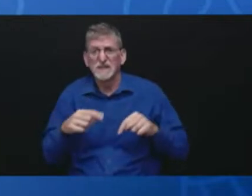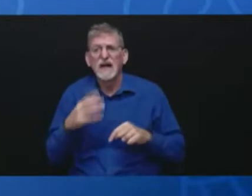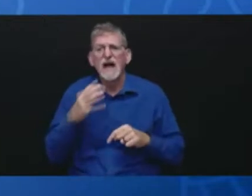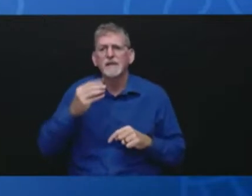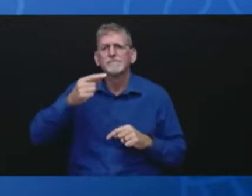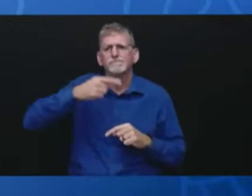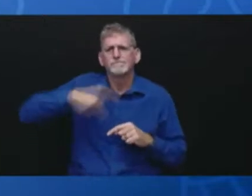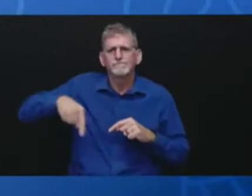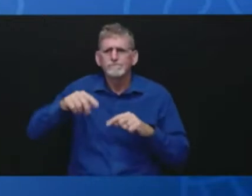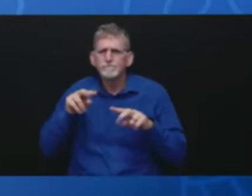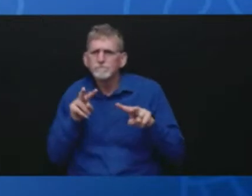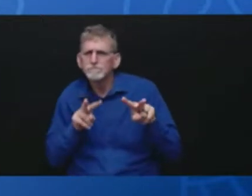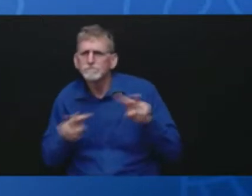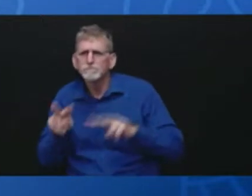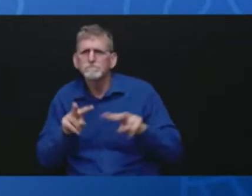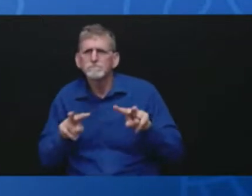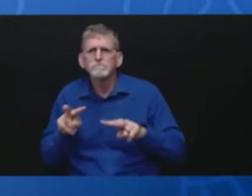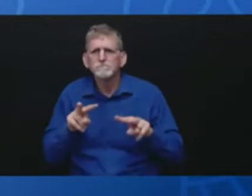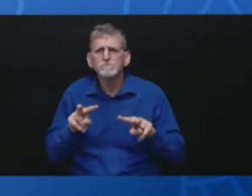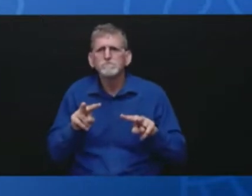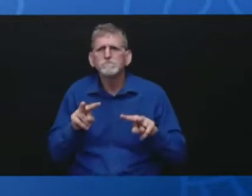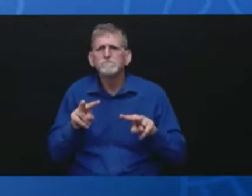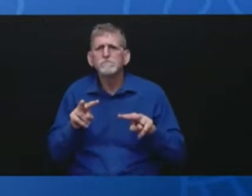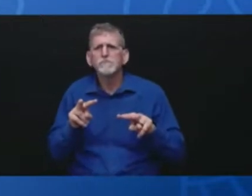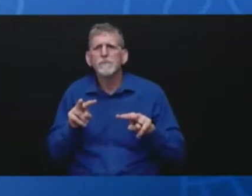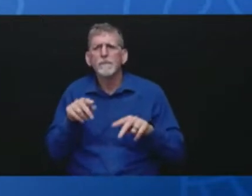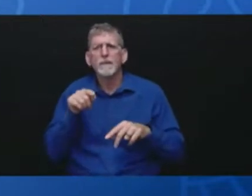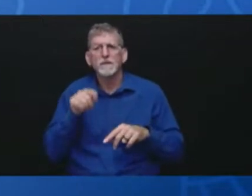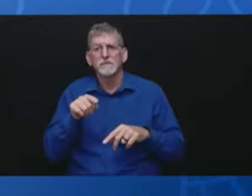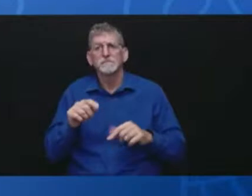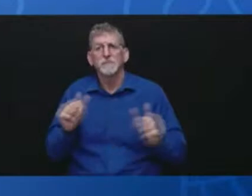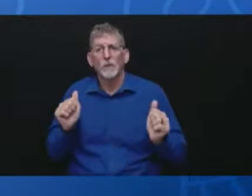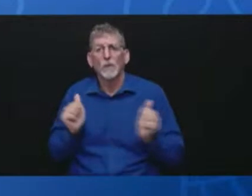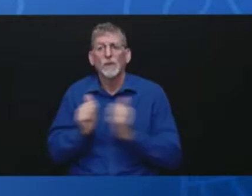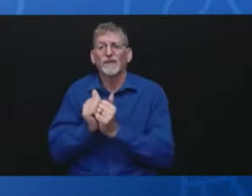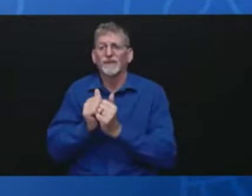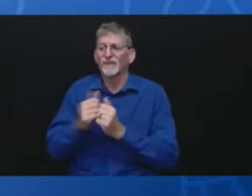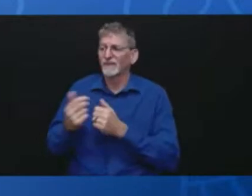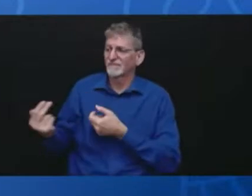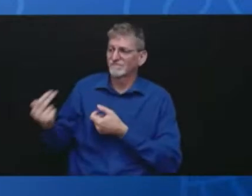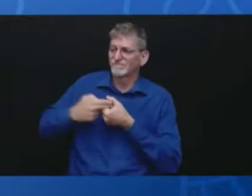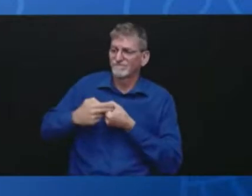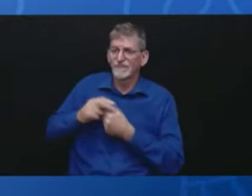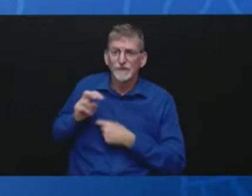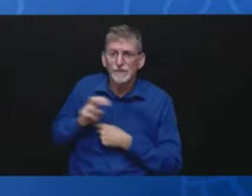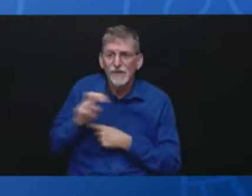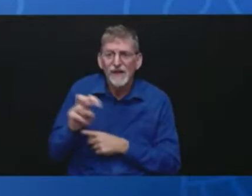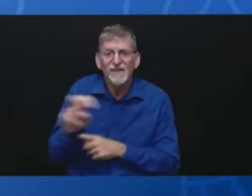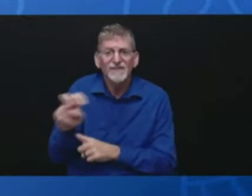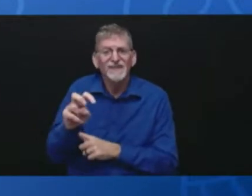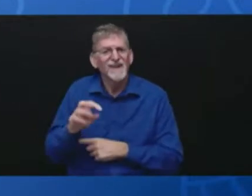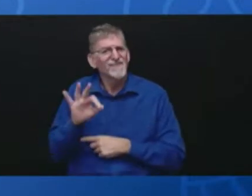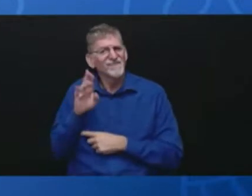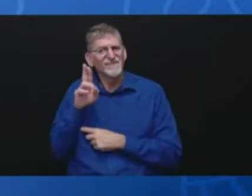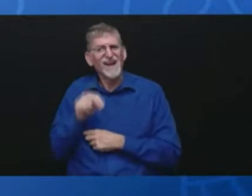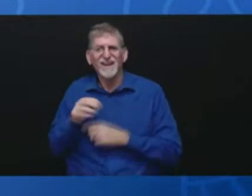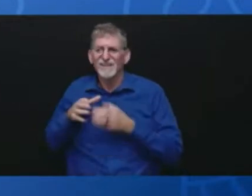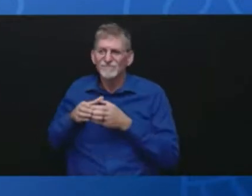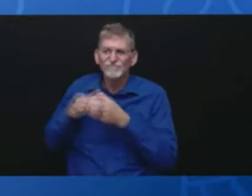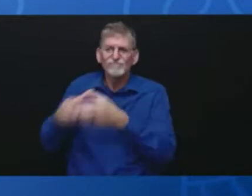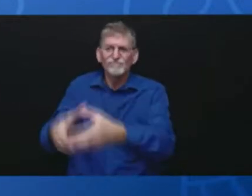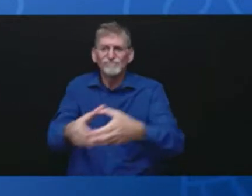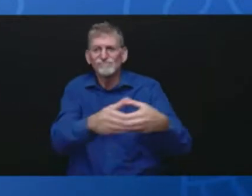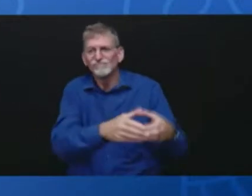Department, and they even travel with us, and that's always fun. So I'm looking forward to that once again, and we will